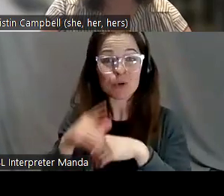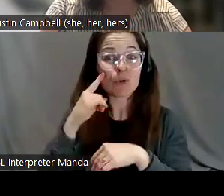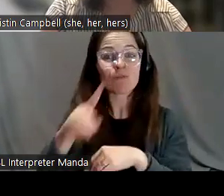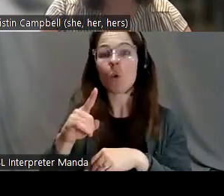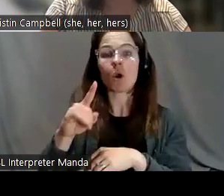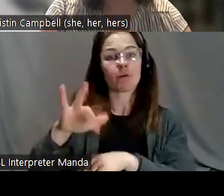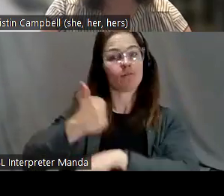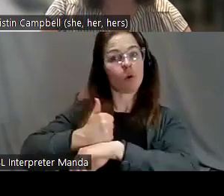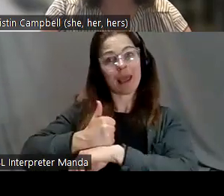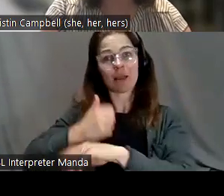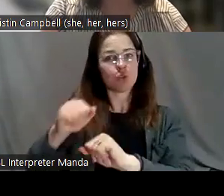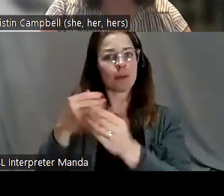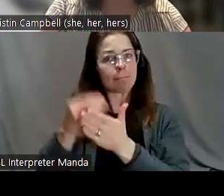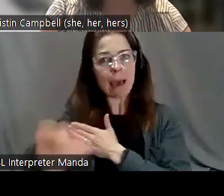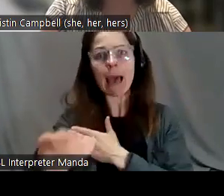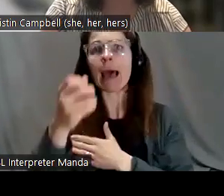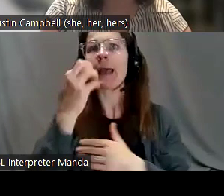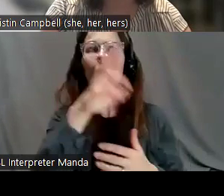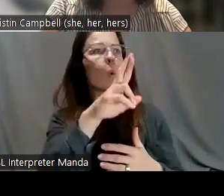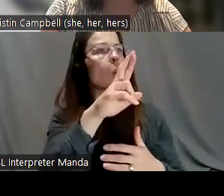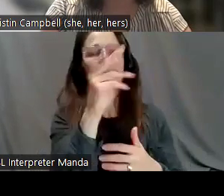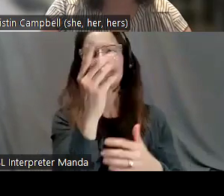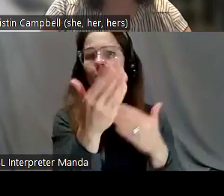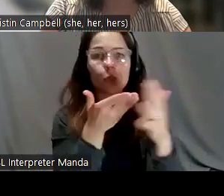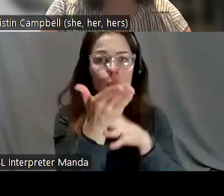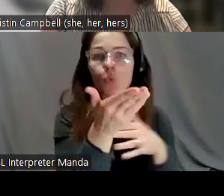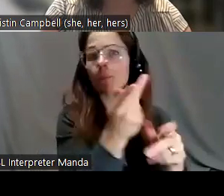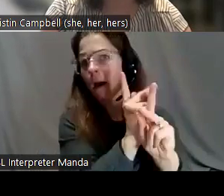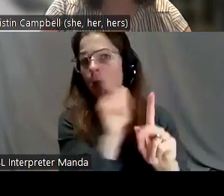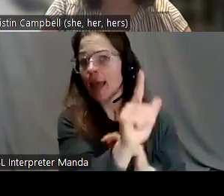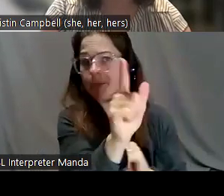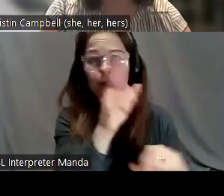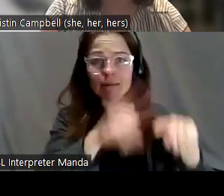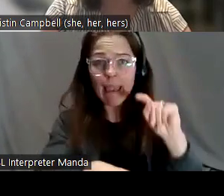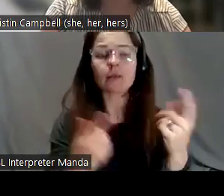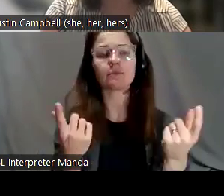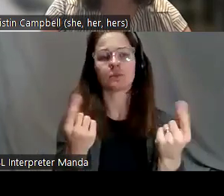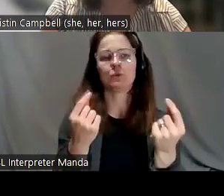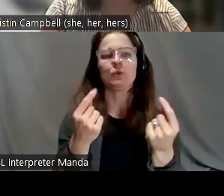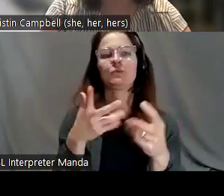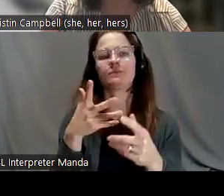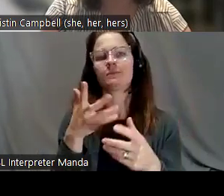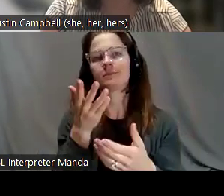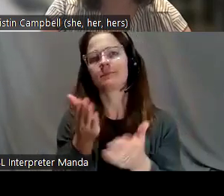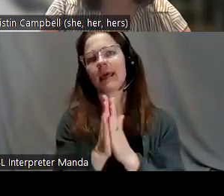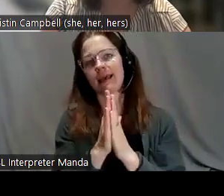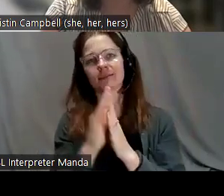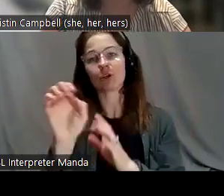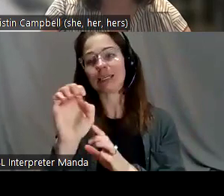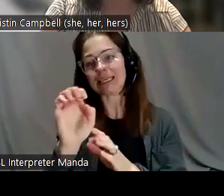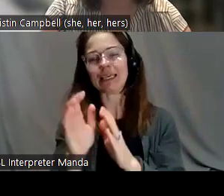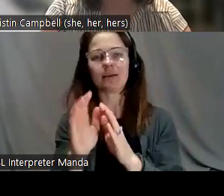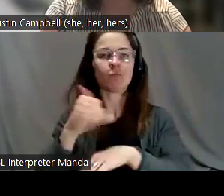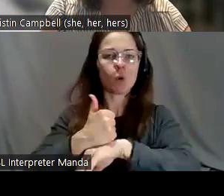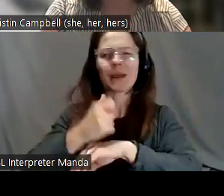that could be purchased or acquired through the library, that the files in EPUB format or whatever format they have that